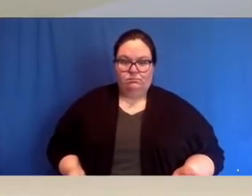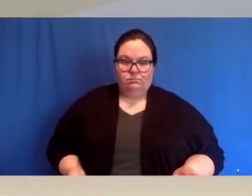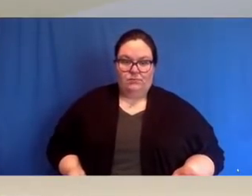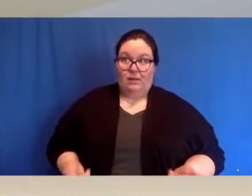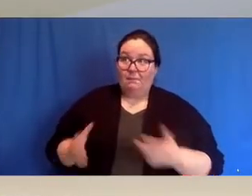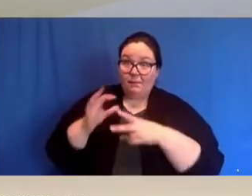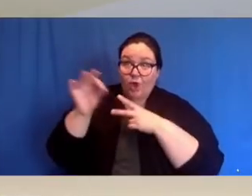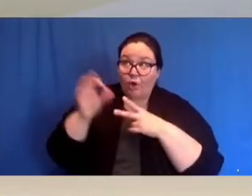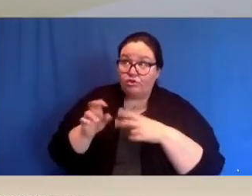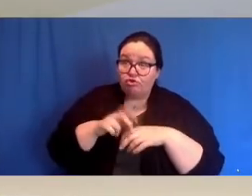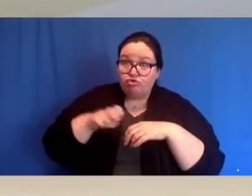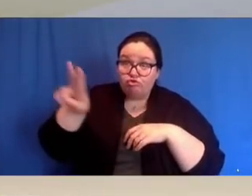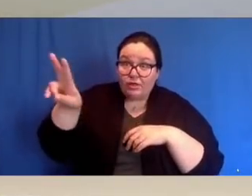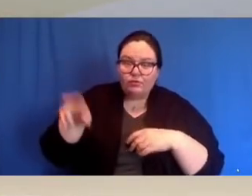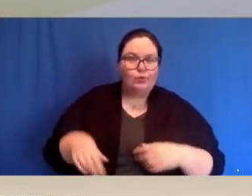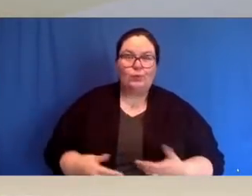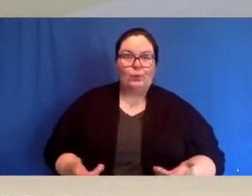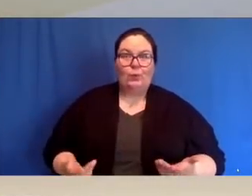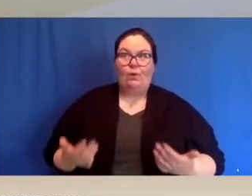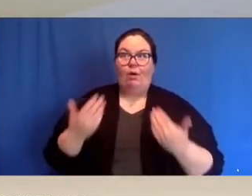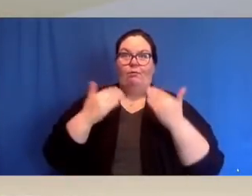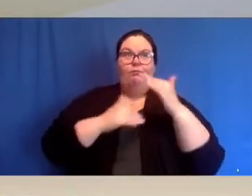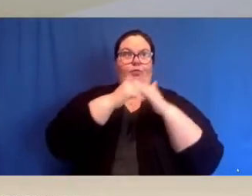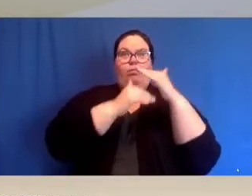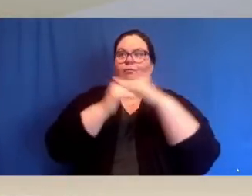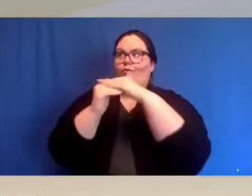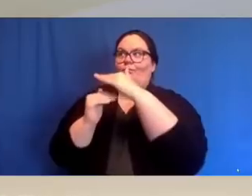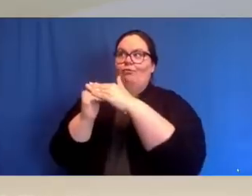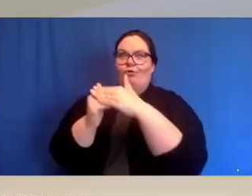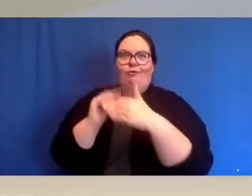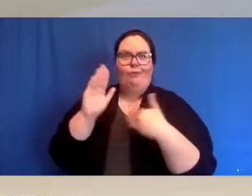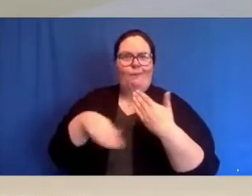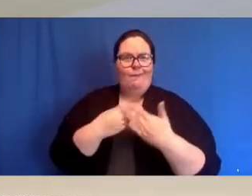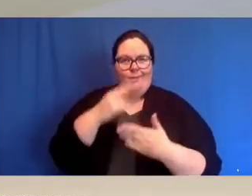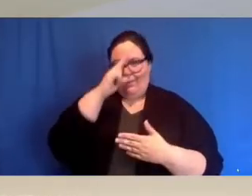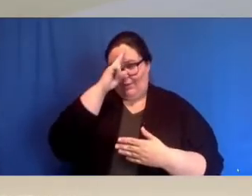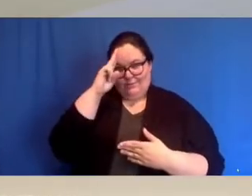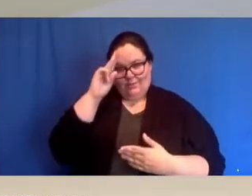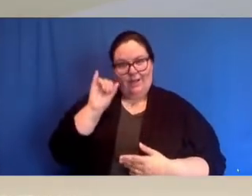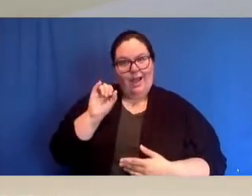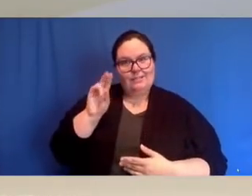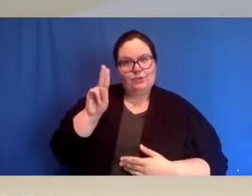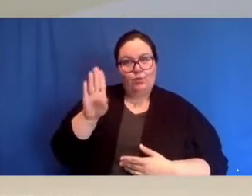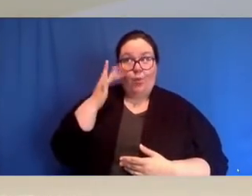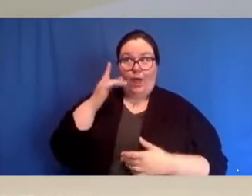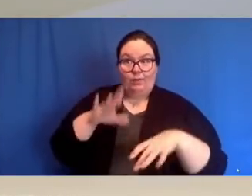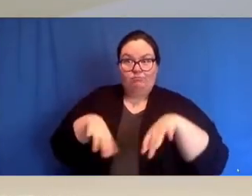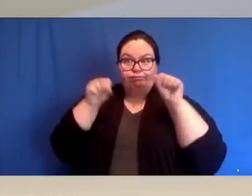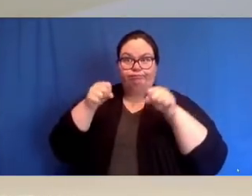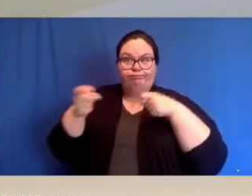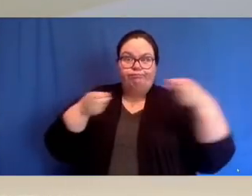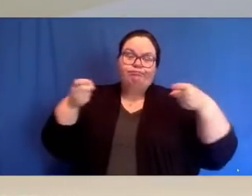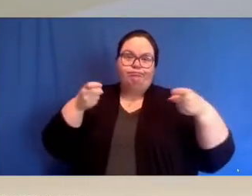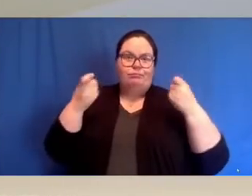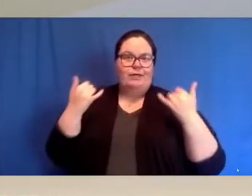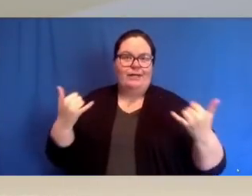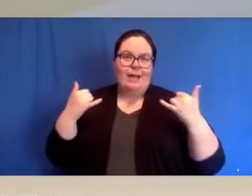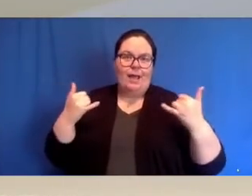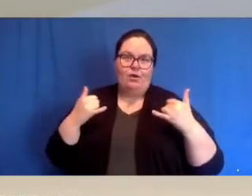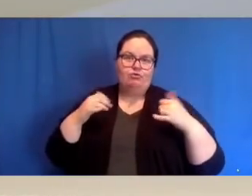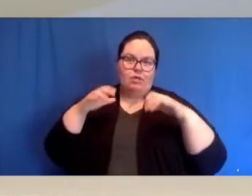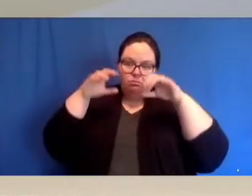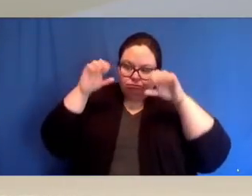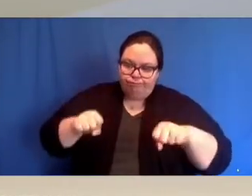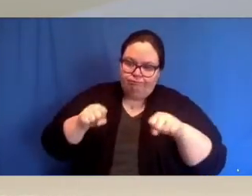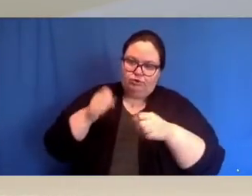elsewhere simply because of the potential volume of this. So that's why we're trying to act as quickly as we can and to try to get ahead of this as much as we